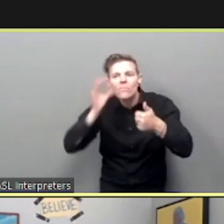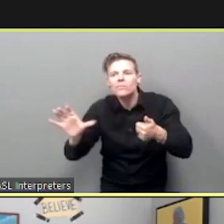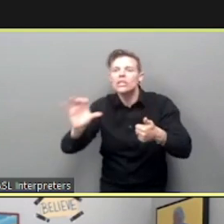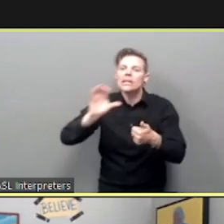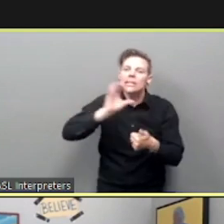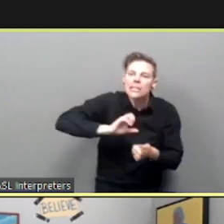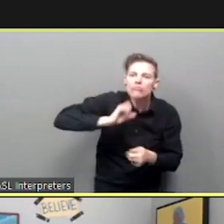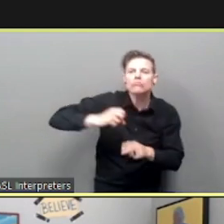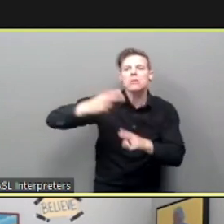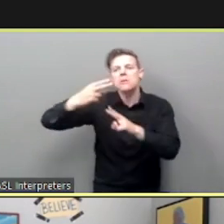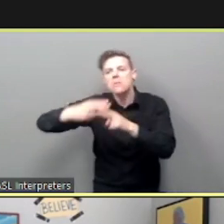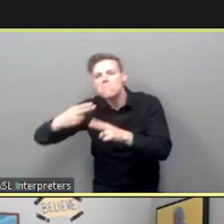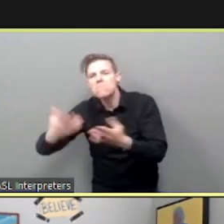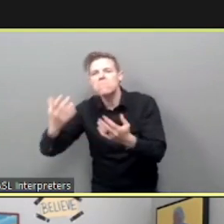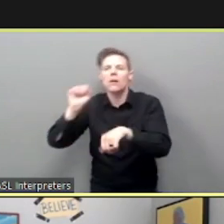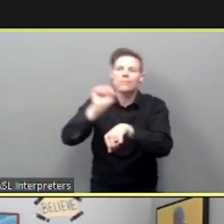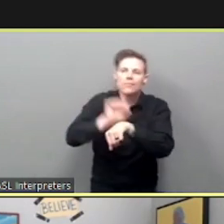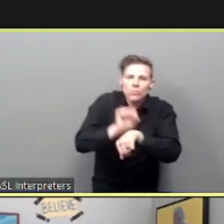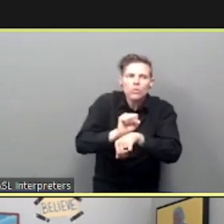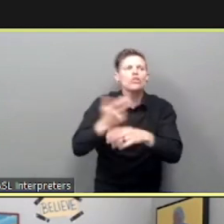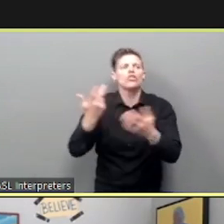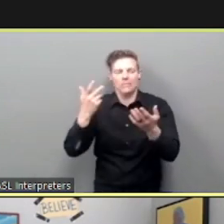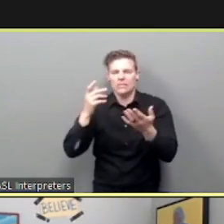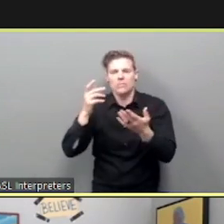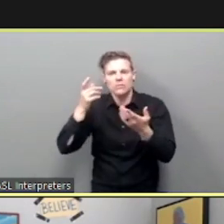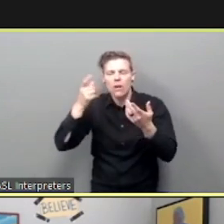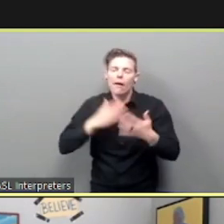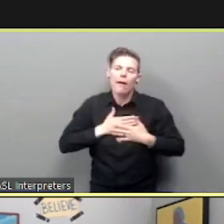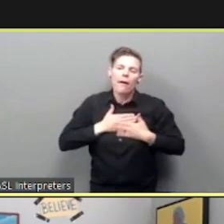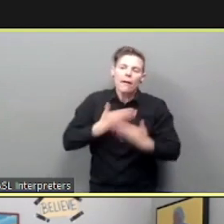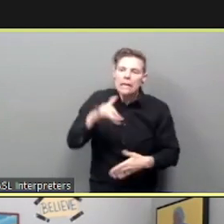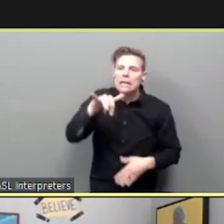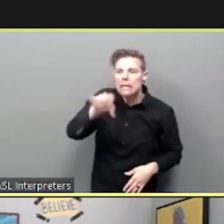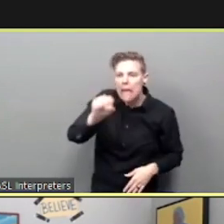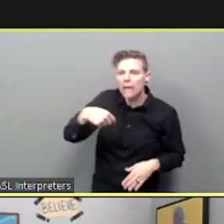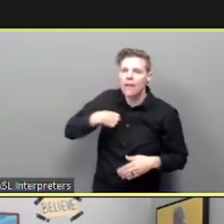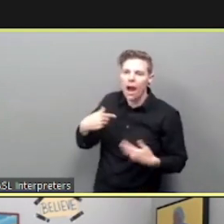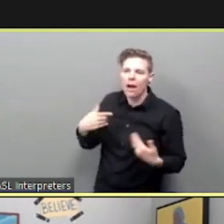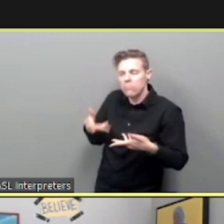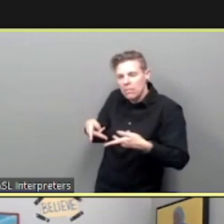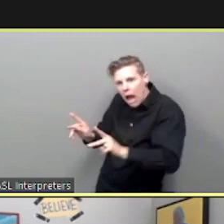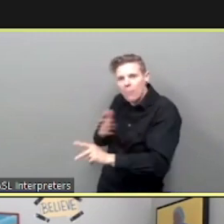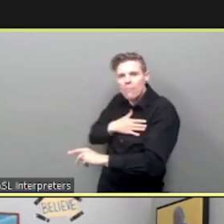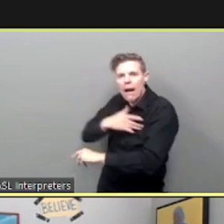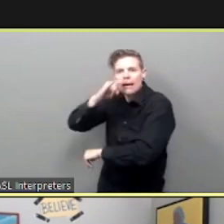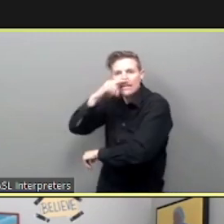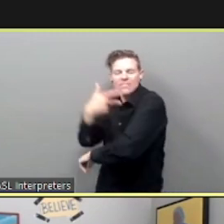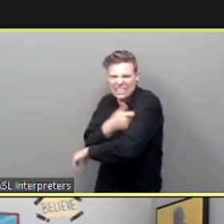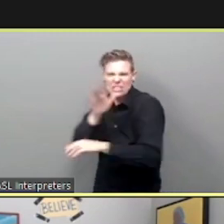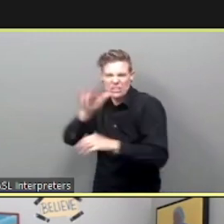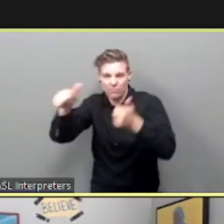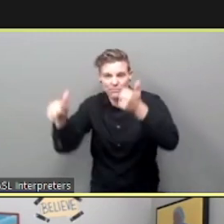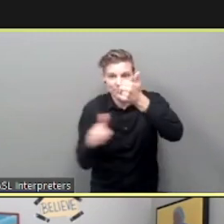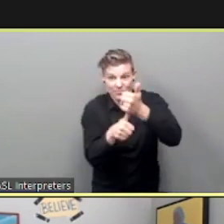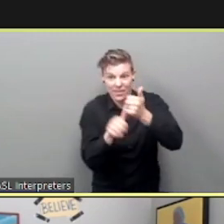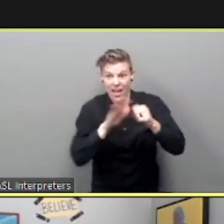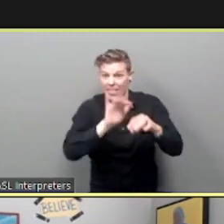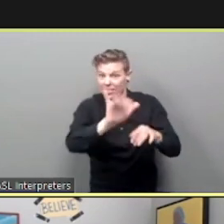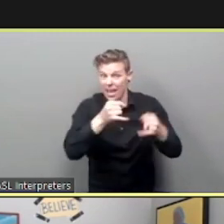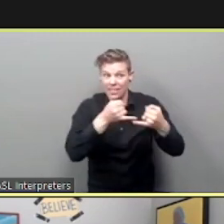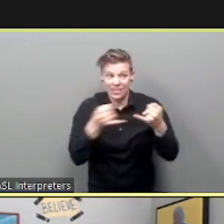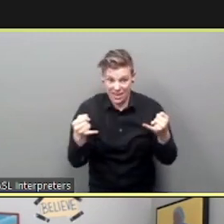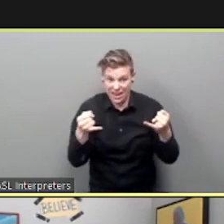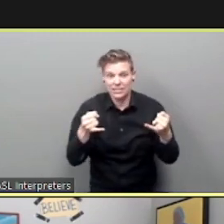complete the parental consent forms. So that's exciting for all of you. This is how you link. There's instructions on how